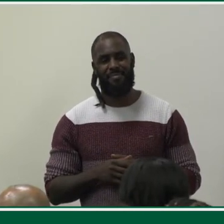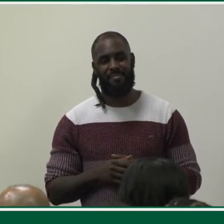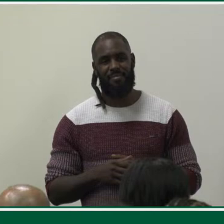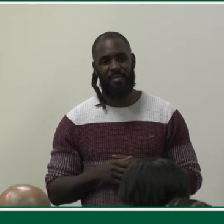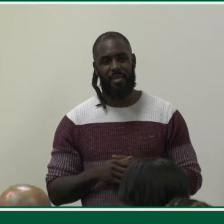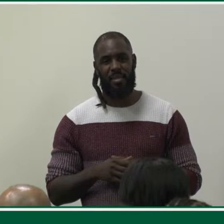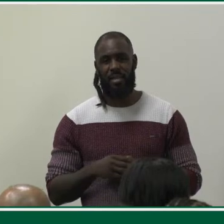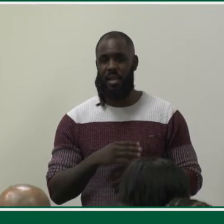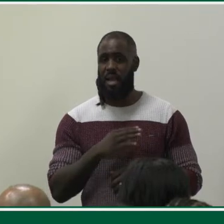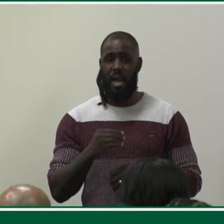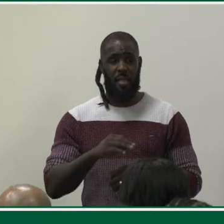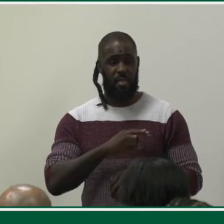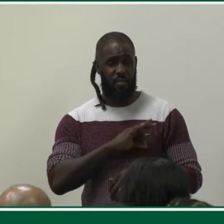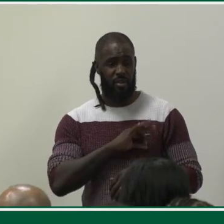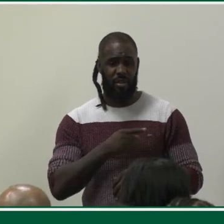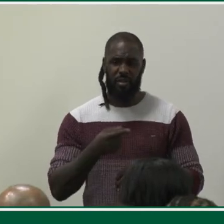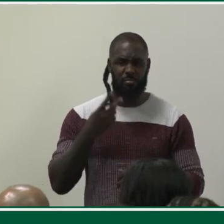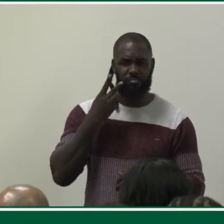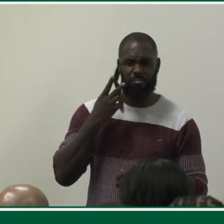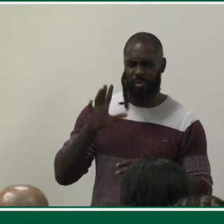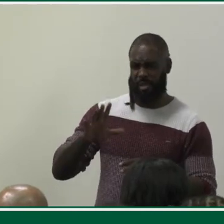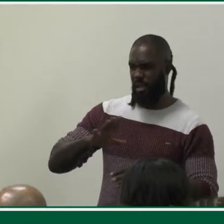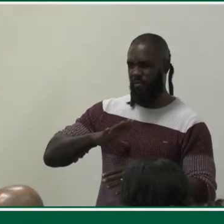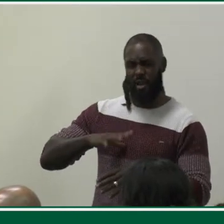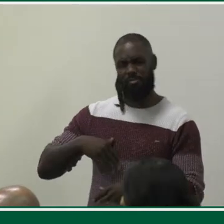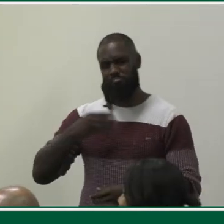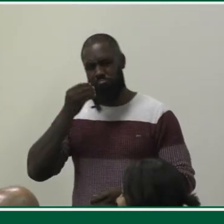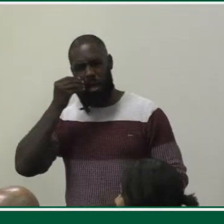and despite the fraternity he's in, I felt it important.